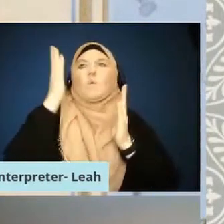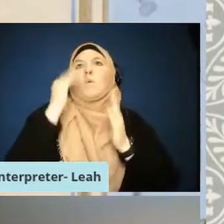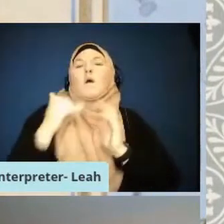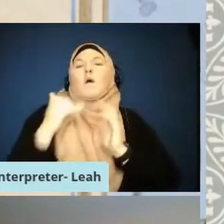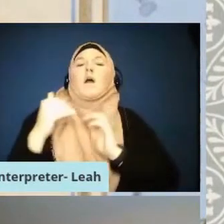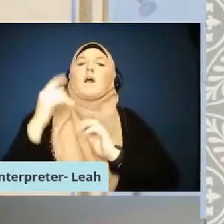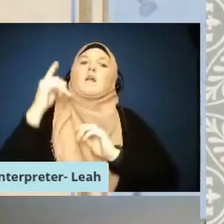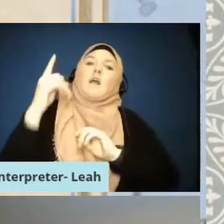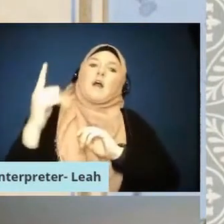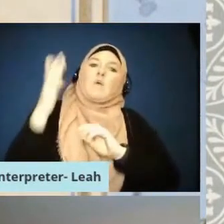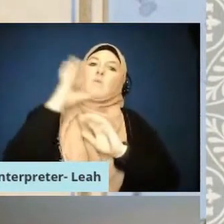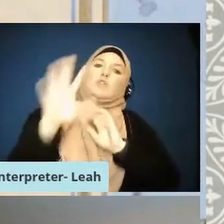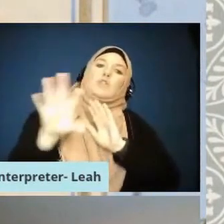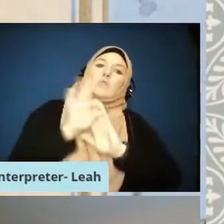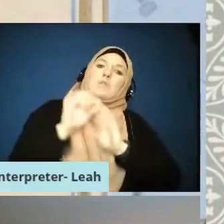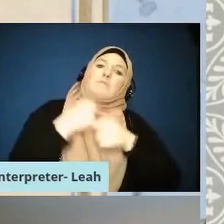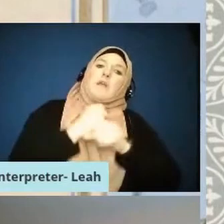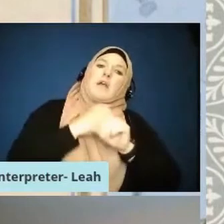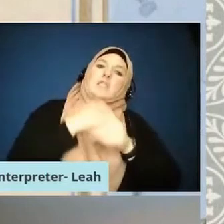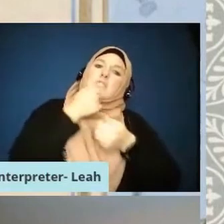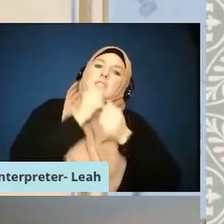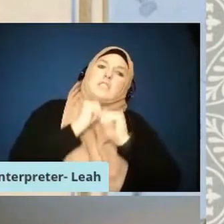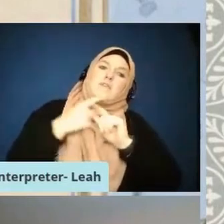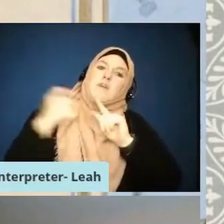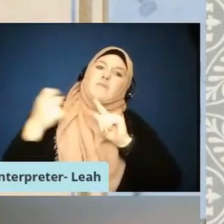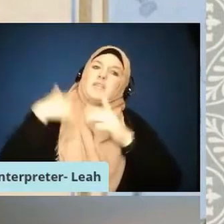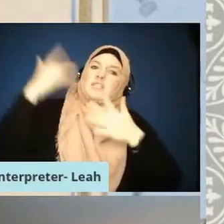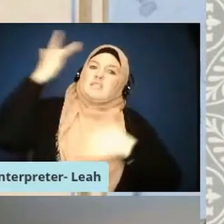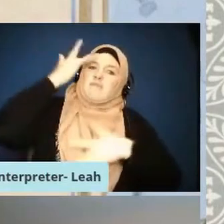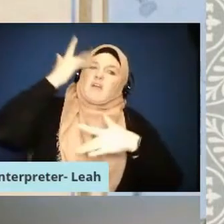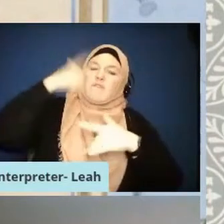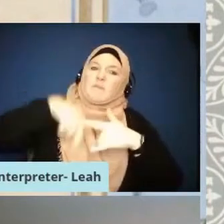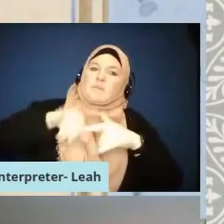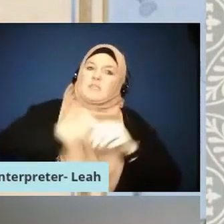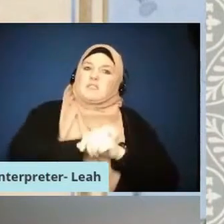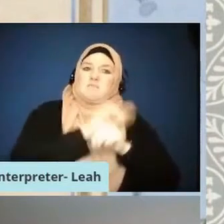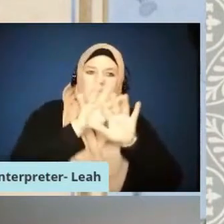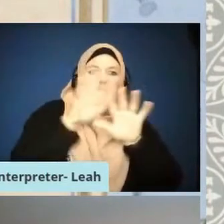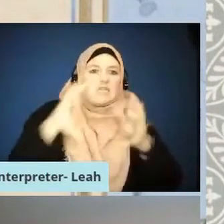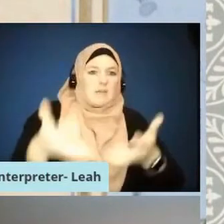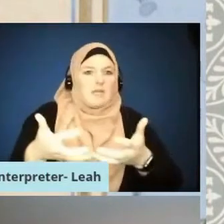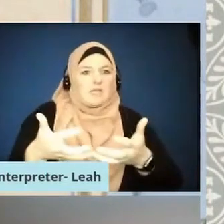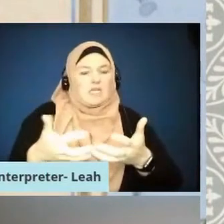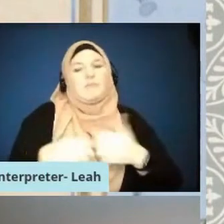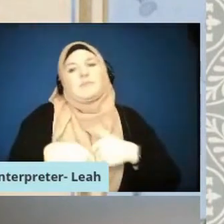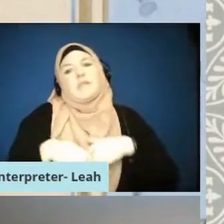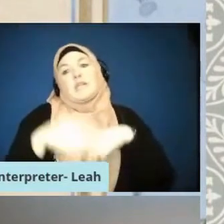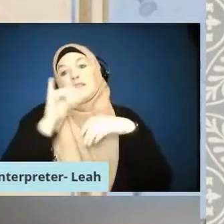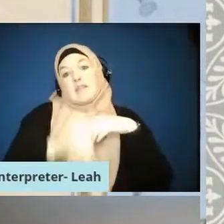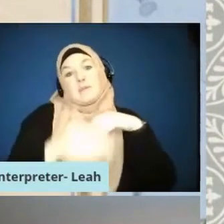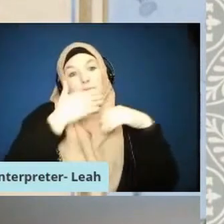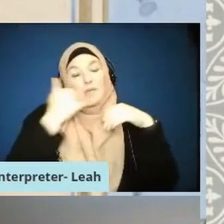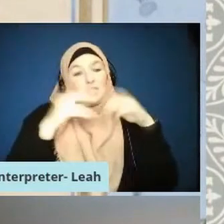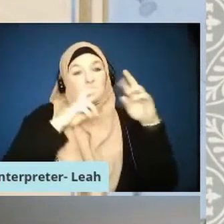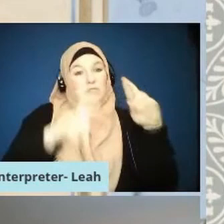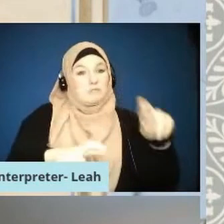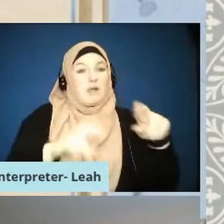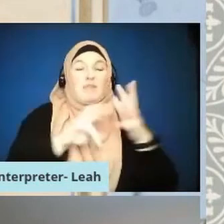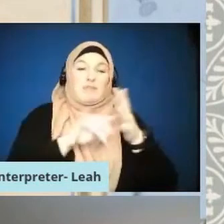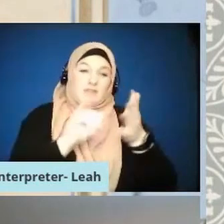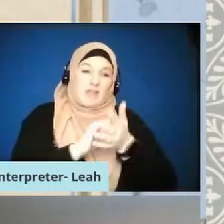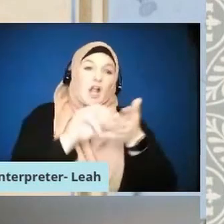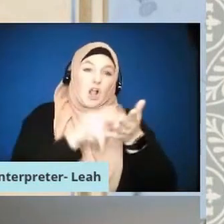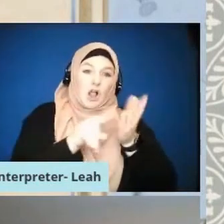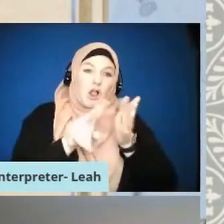God would choose to make us suffer from this virus of this pandemic. There is the best response, and that